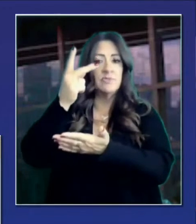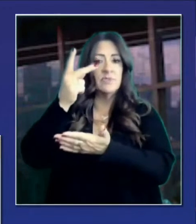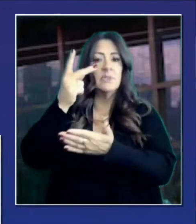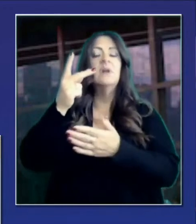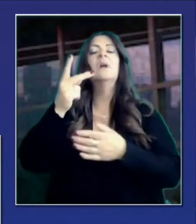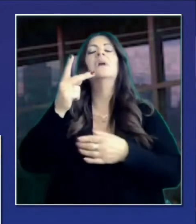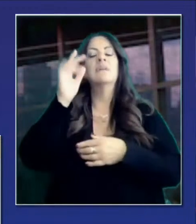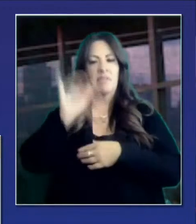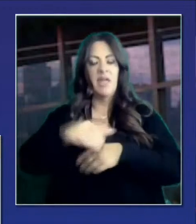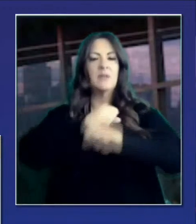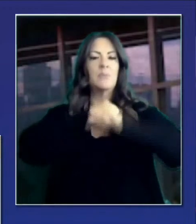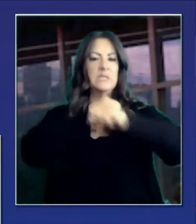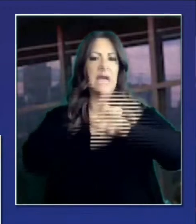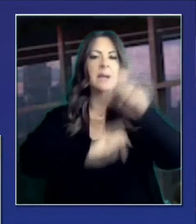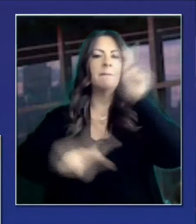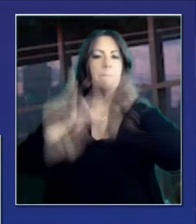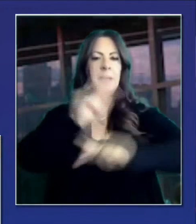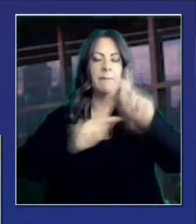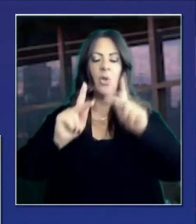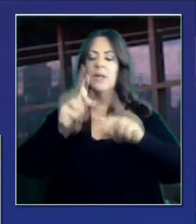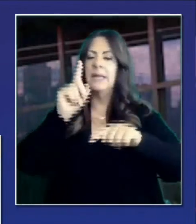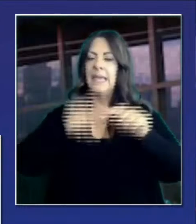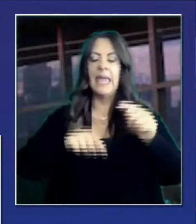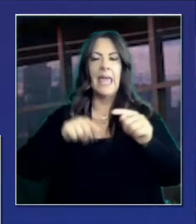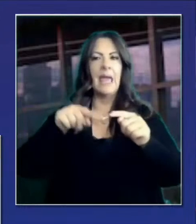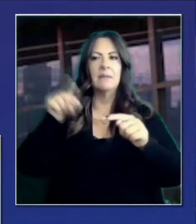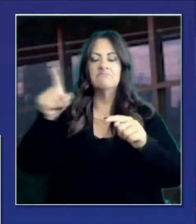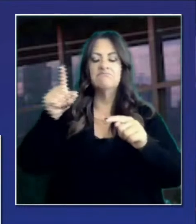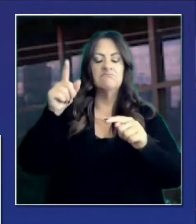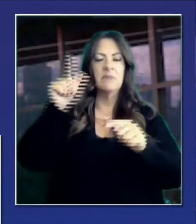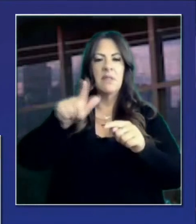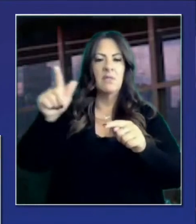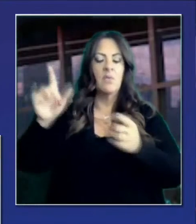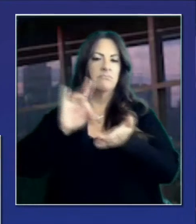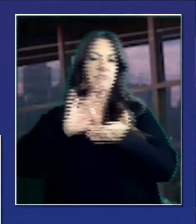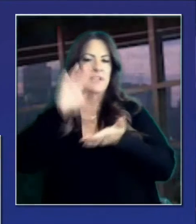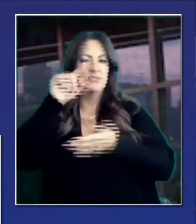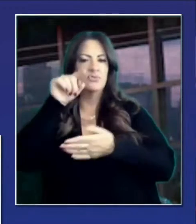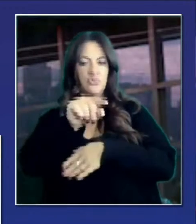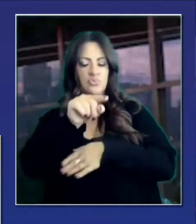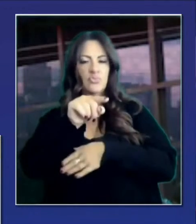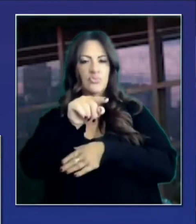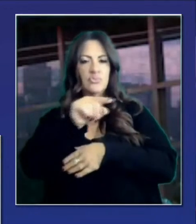eviction protections to June 30th. By the way, I think it was 9:01 last night that the final